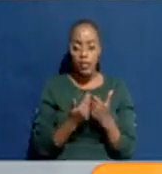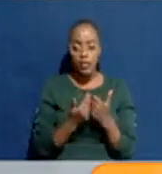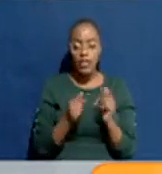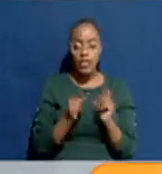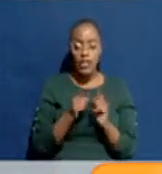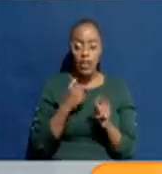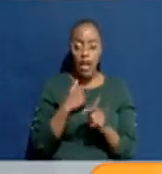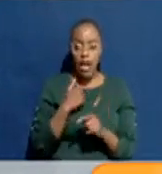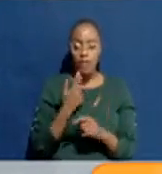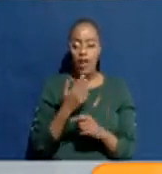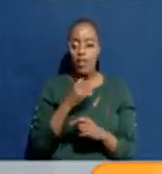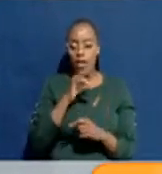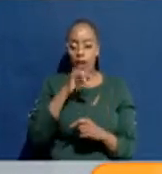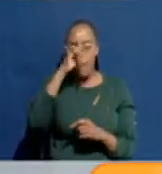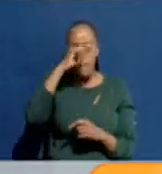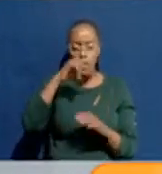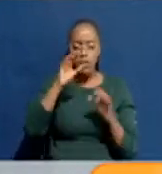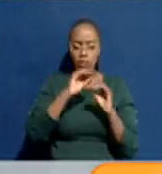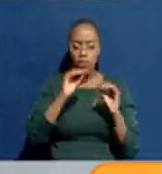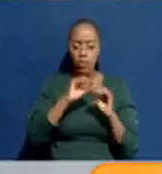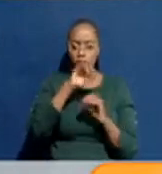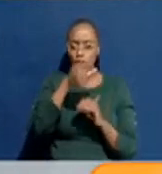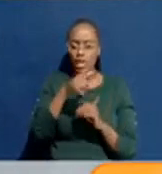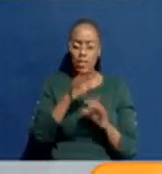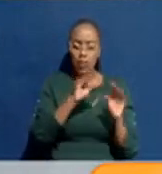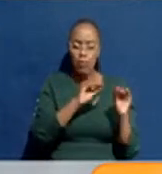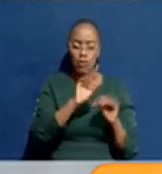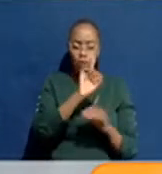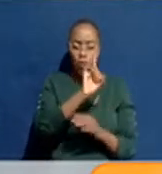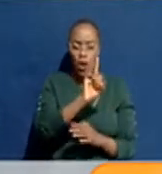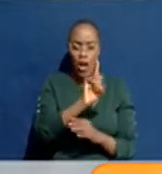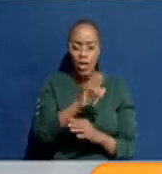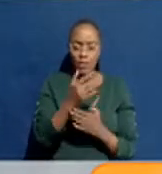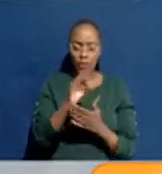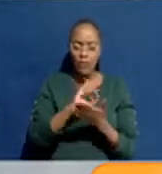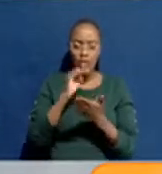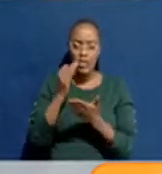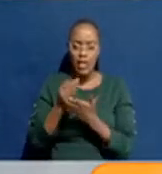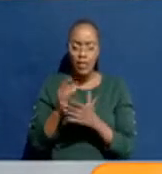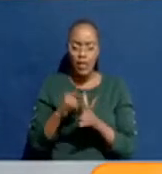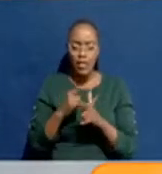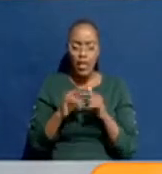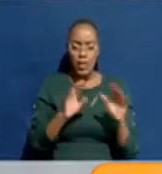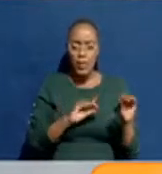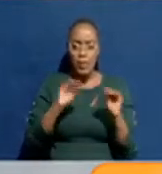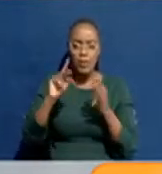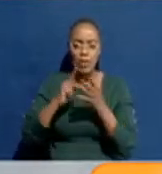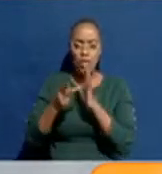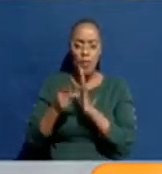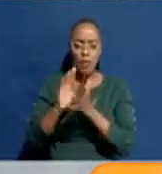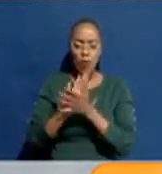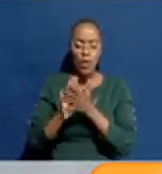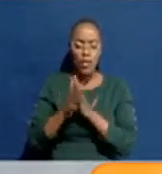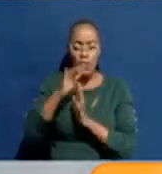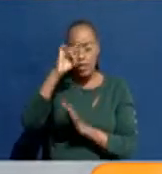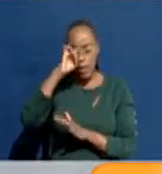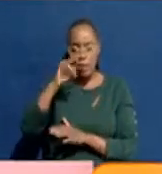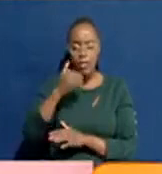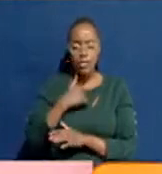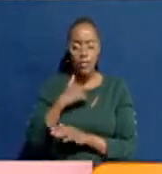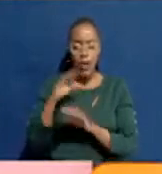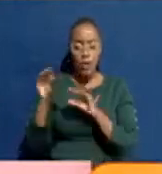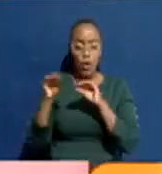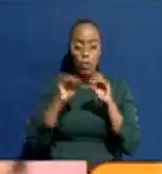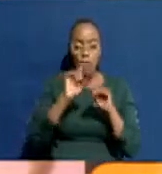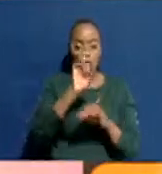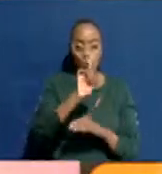of policy, this going into one proliferation of funds and then moving into projects without policy. Let's go back to one